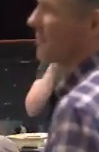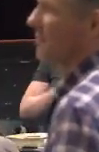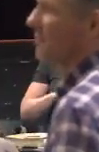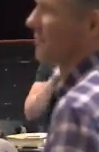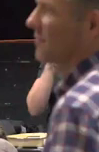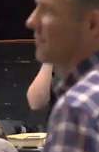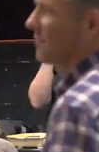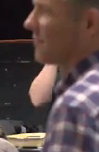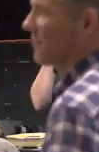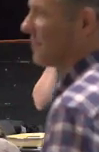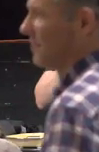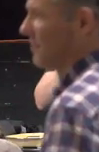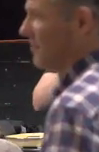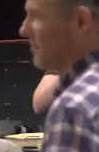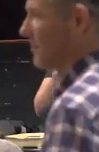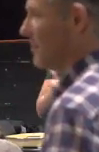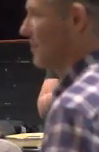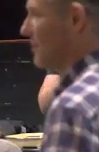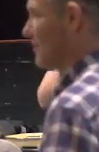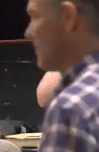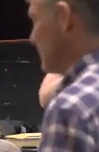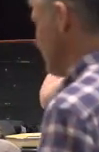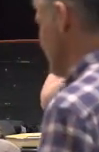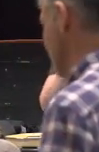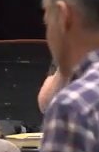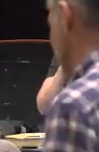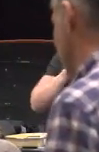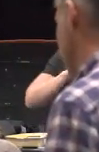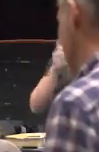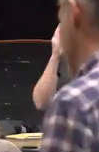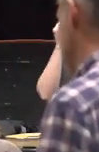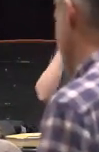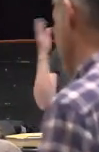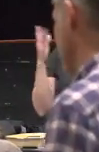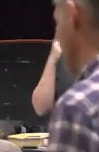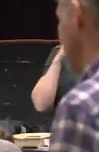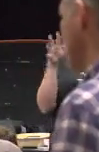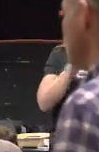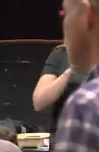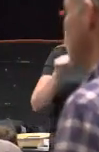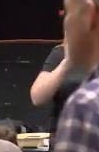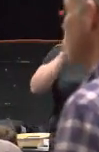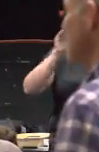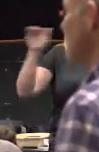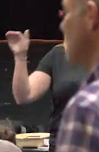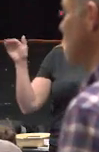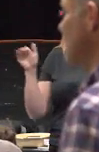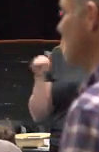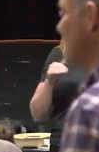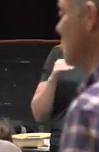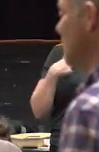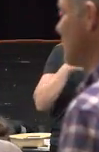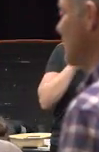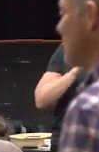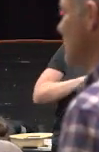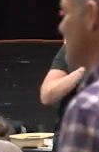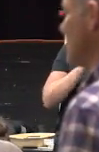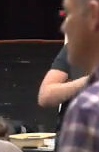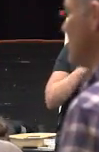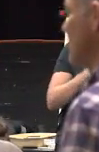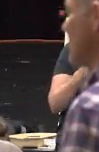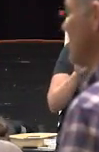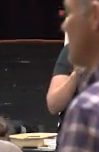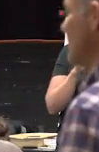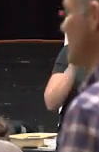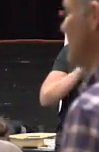the accessibility and preparedness information and disaster notifications. A process should be developed to assess and improve how